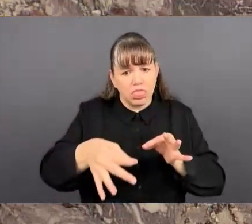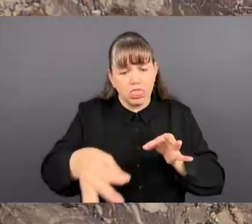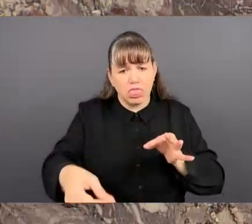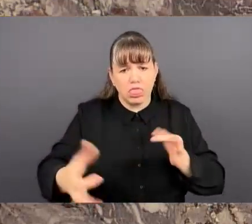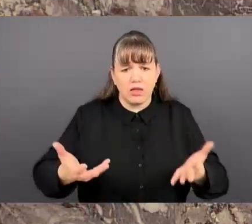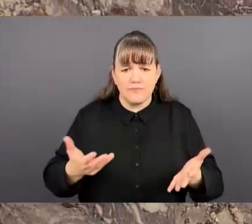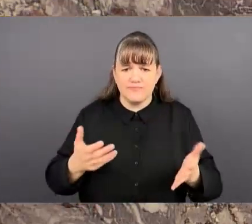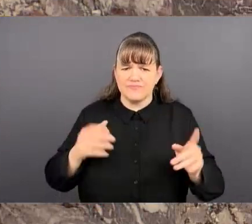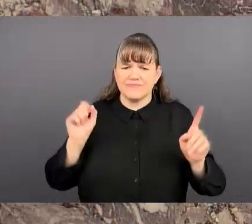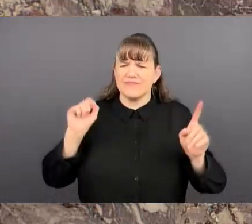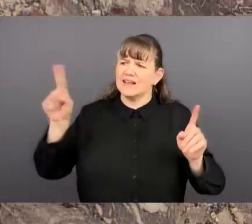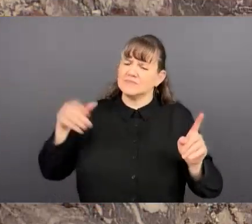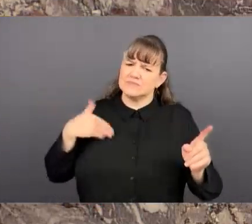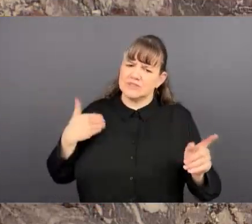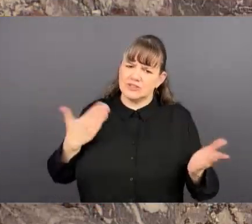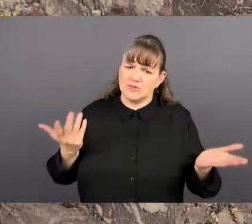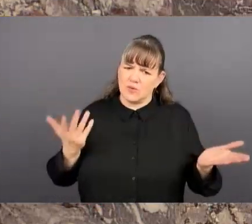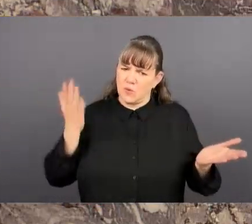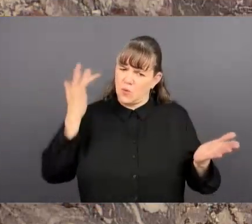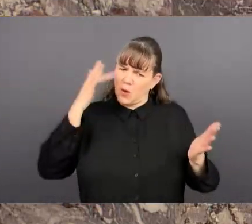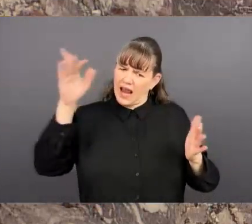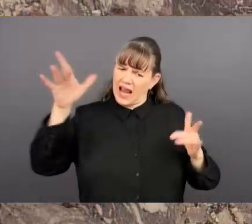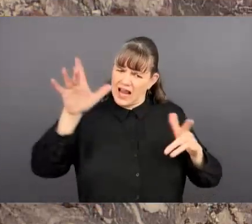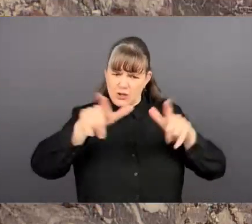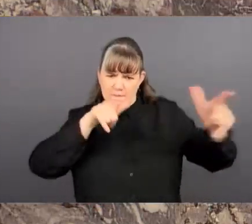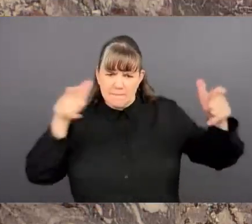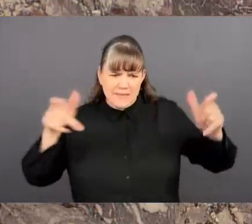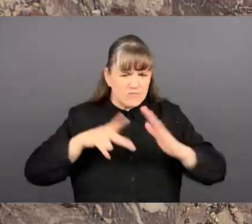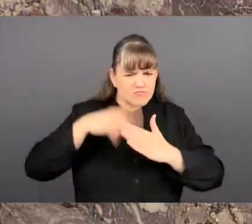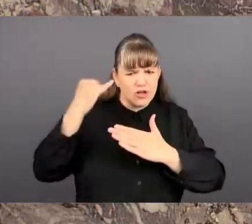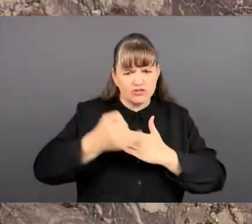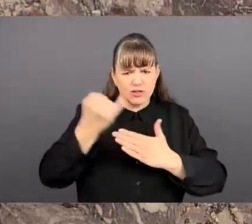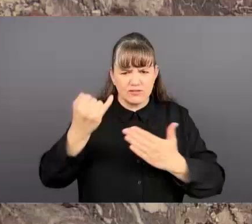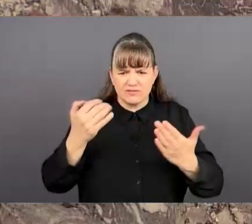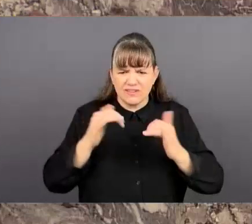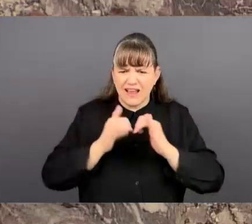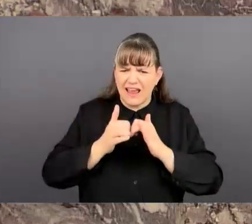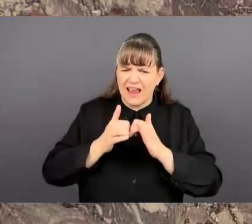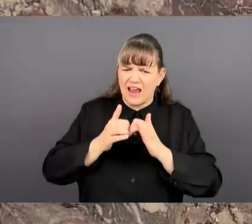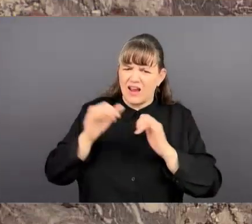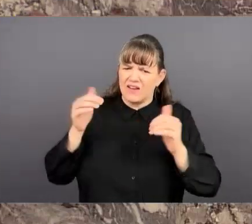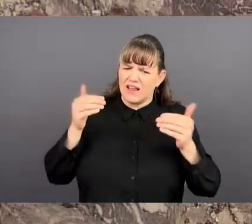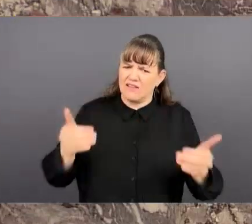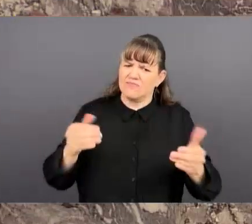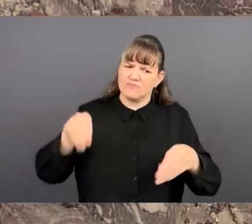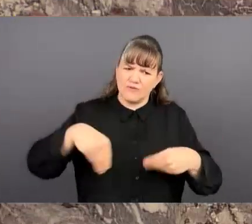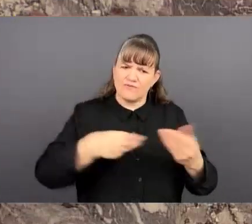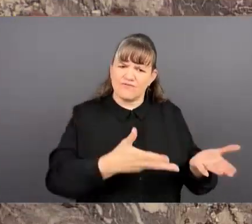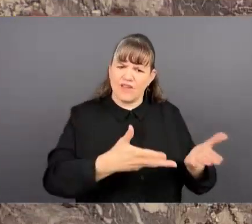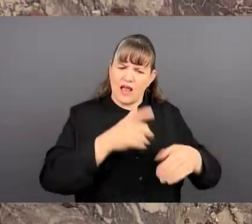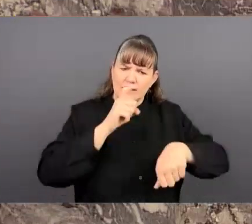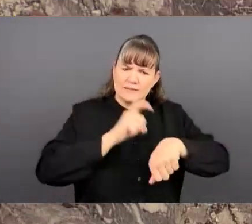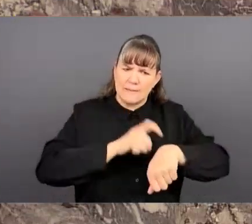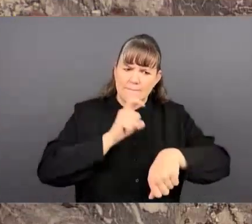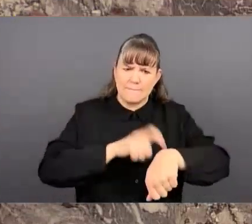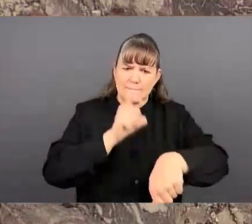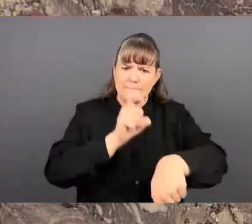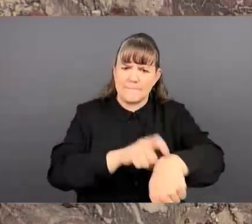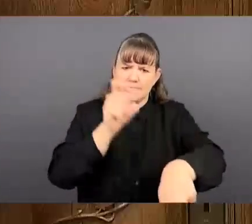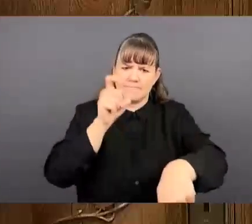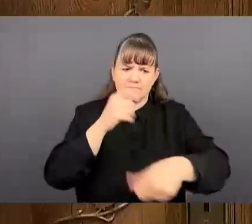projects on time, on budget, when even its most critical suppliers are left waiting for millions of